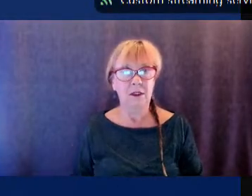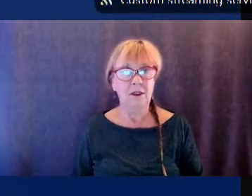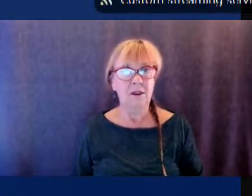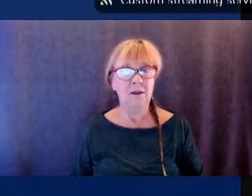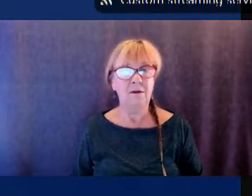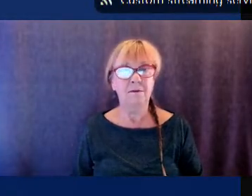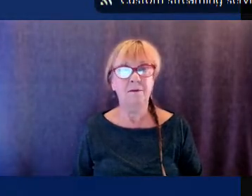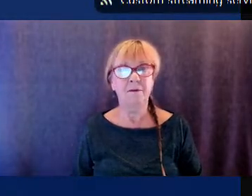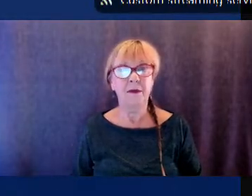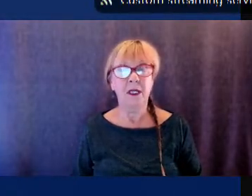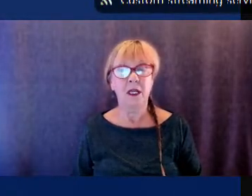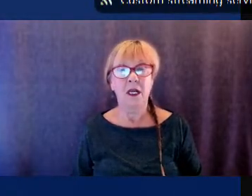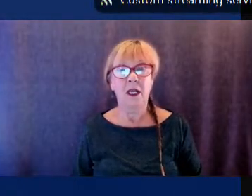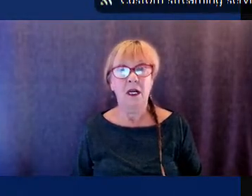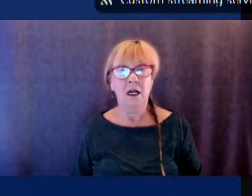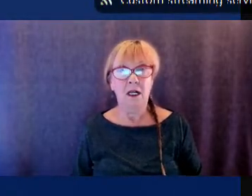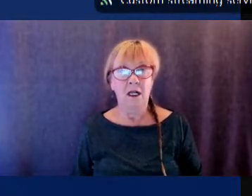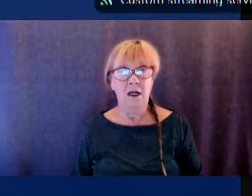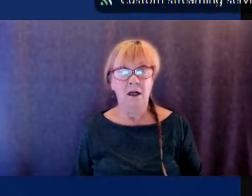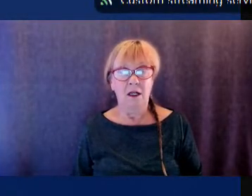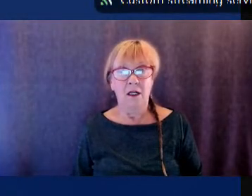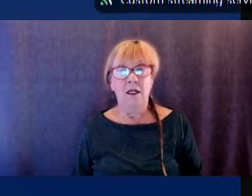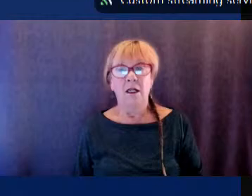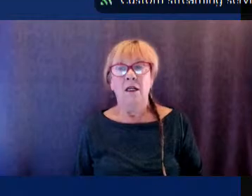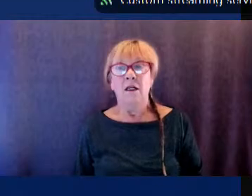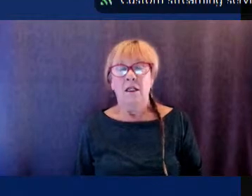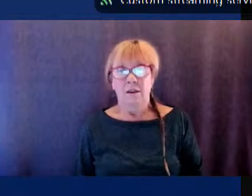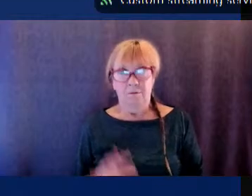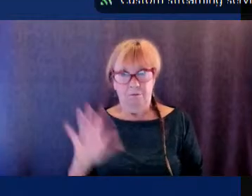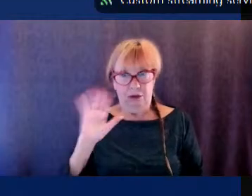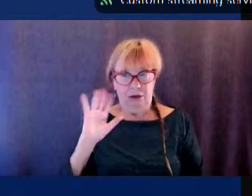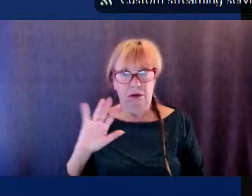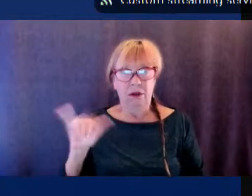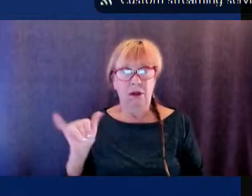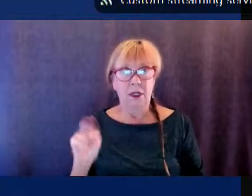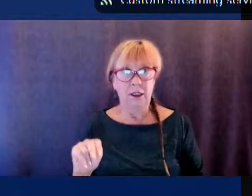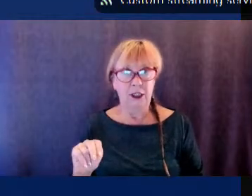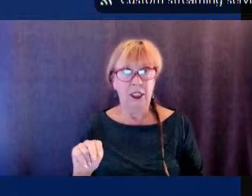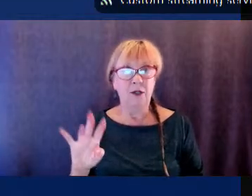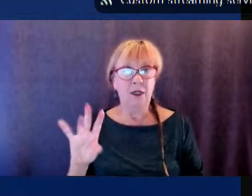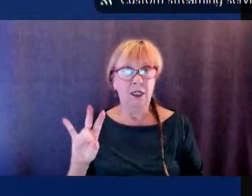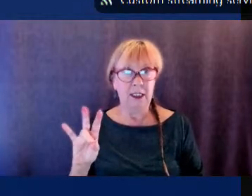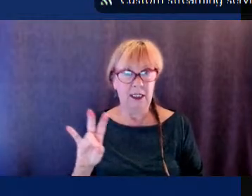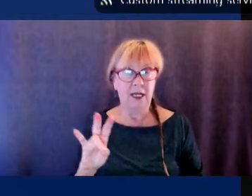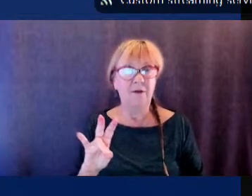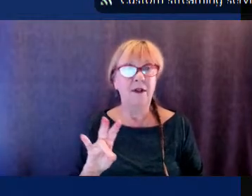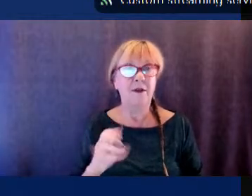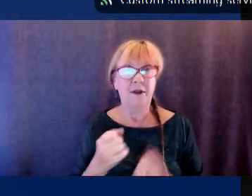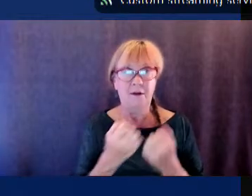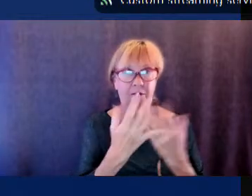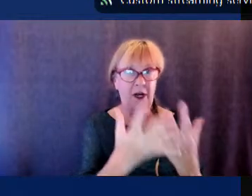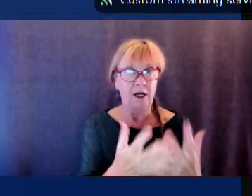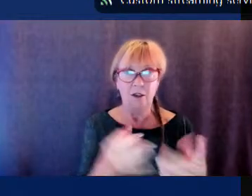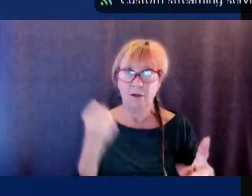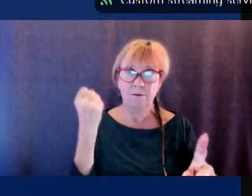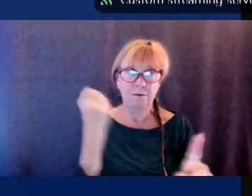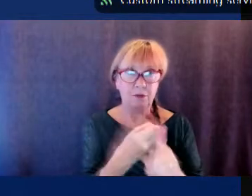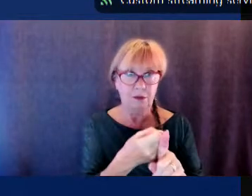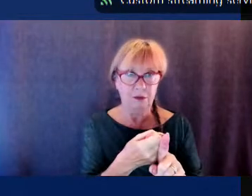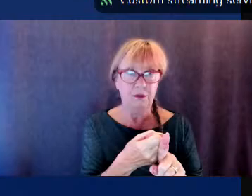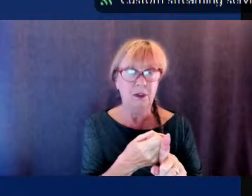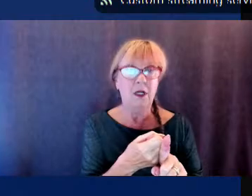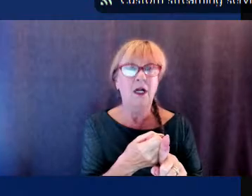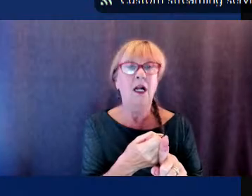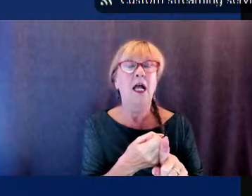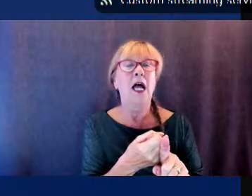You know, when these fires hit in January, it tore through Altadena, obviously, and parts of Pasadena, which prompted us to have to